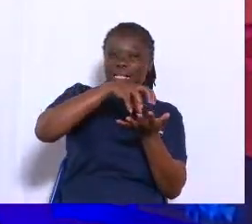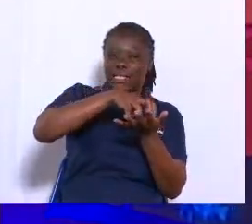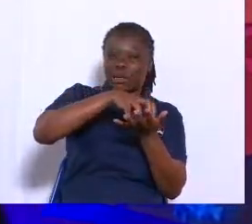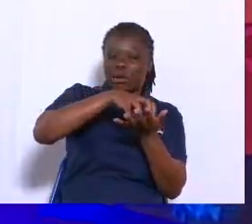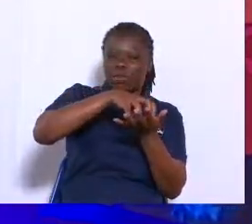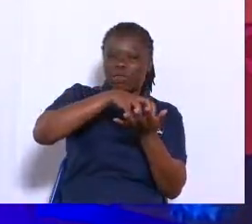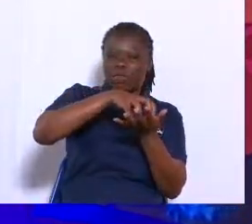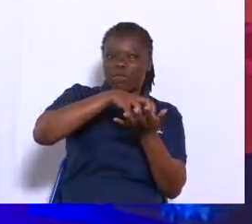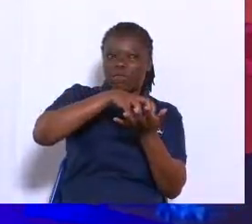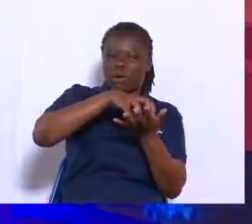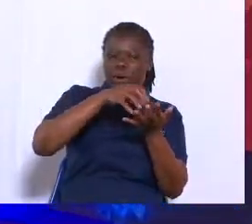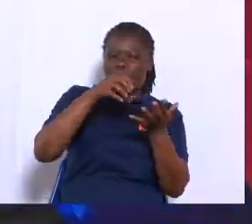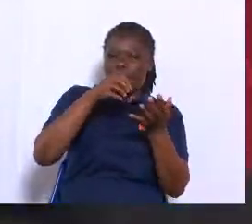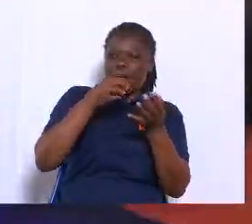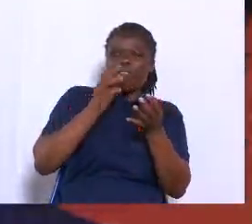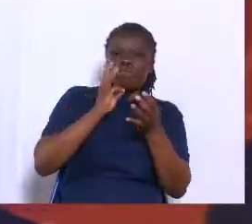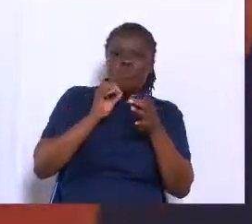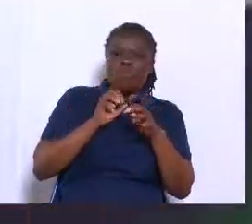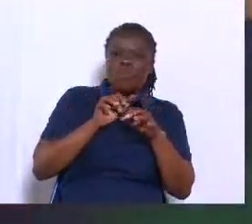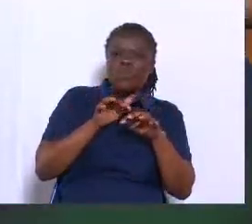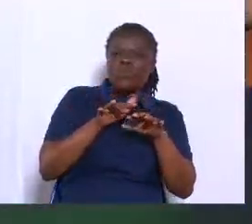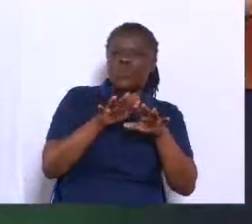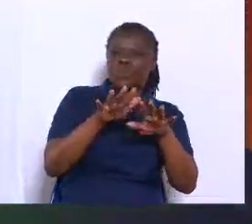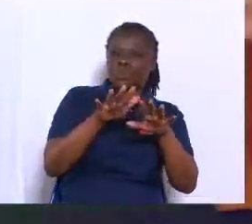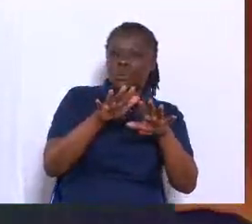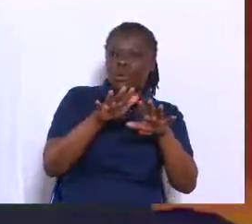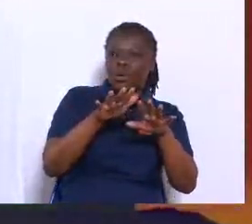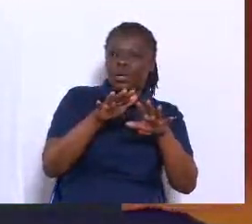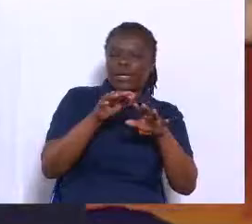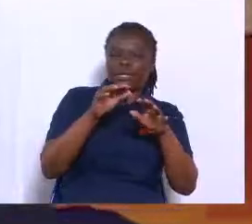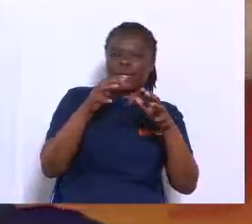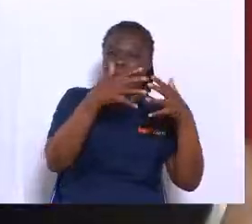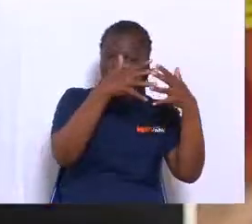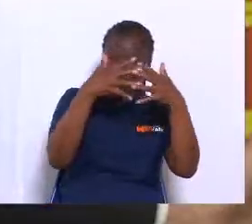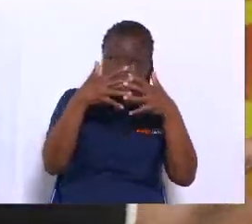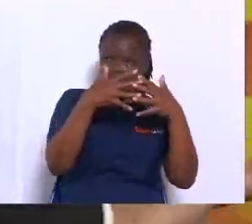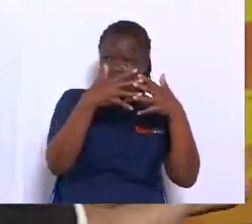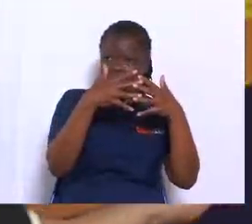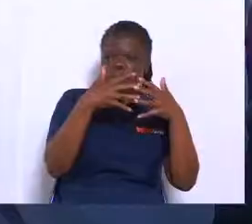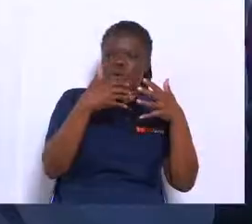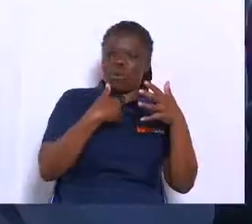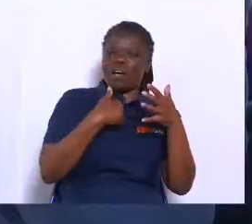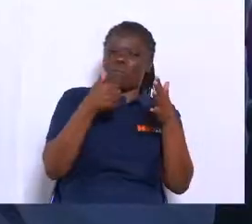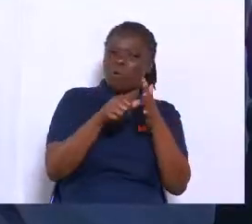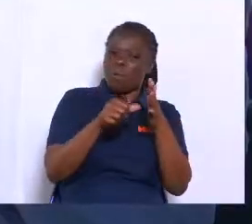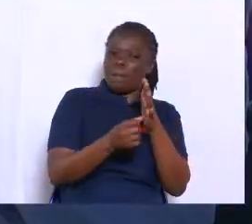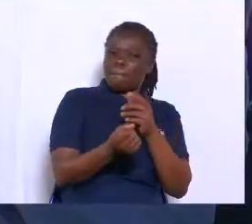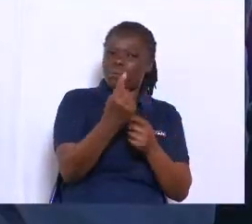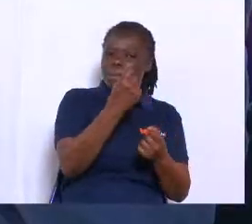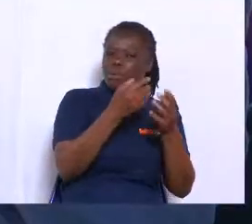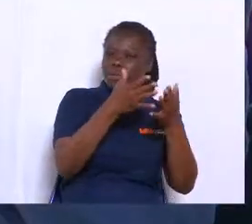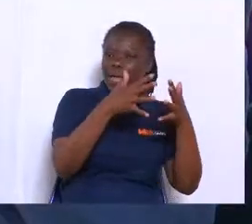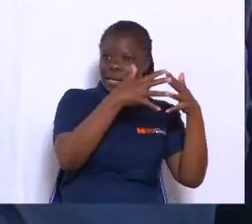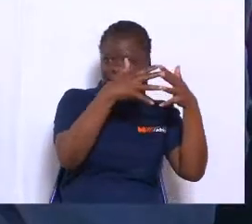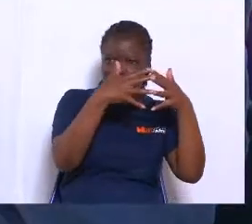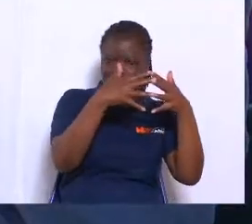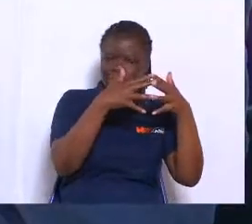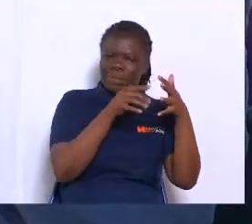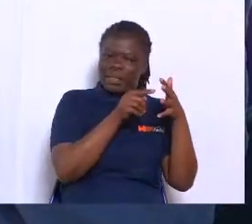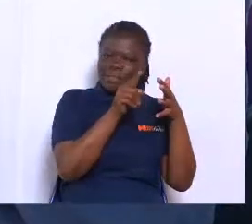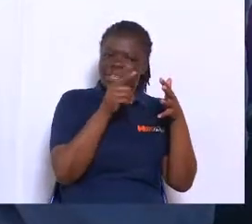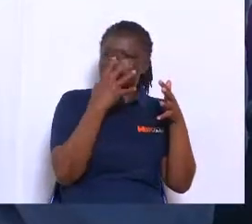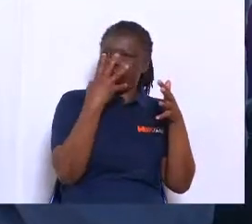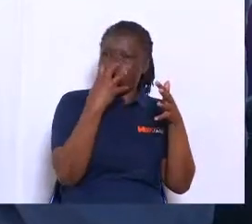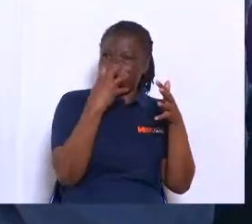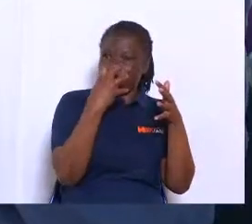in the United States, they have thousands and thousands of orange trees. And these oranges hang out in the